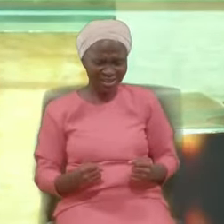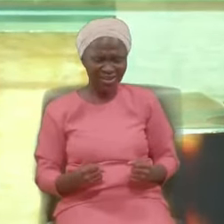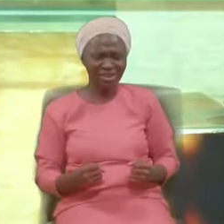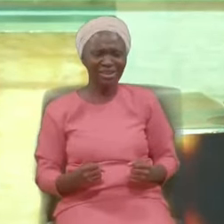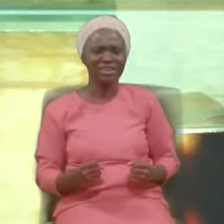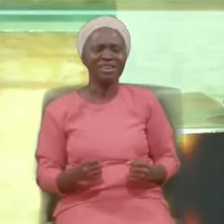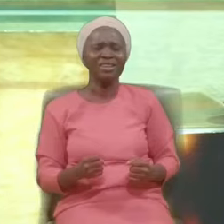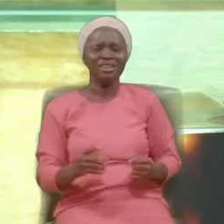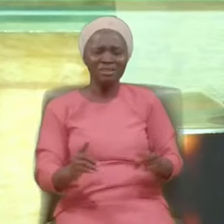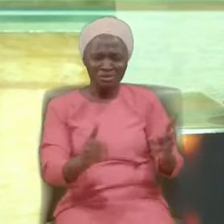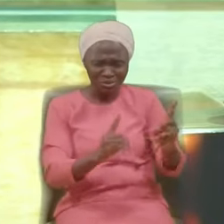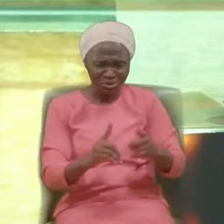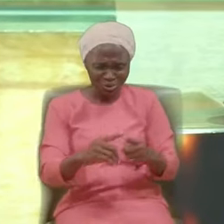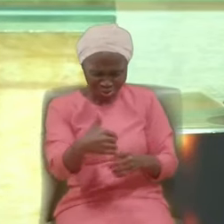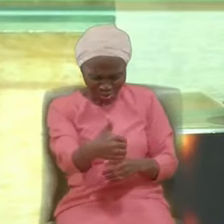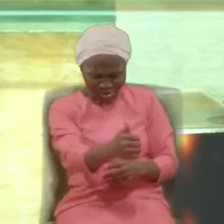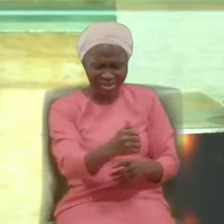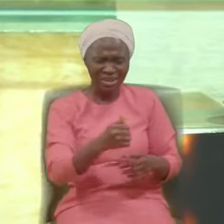Delivered.